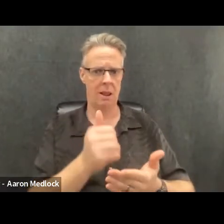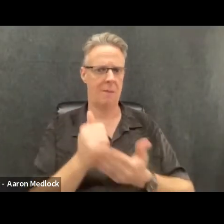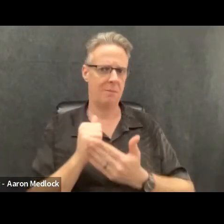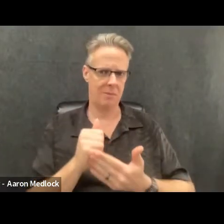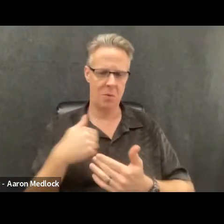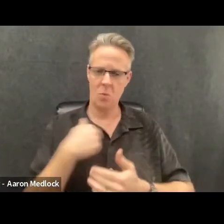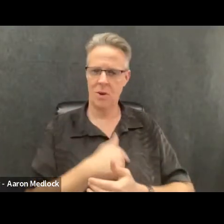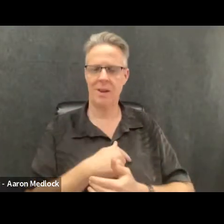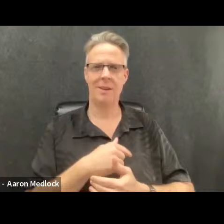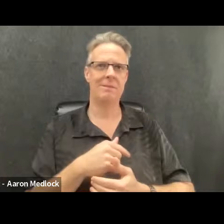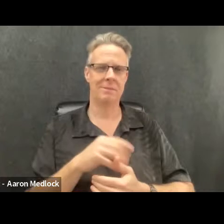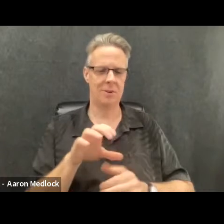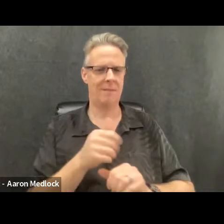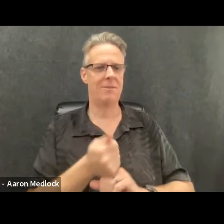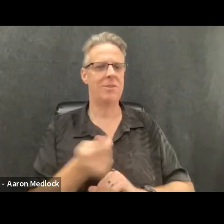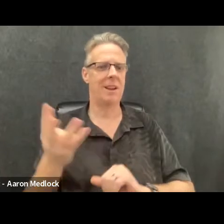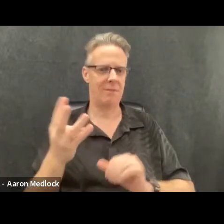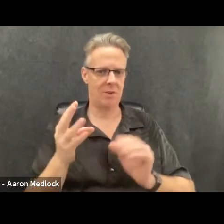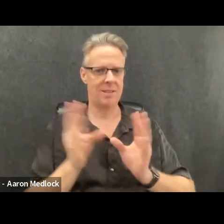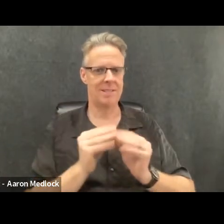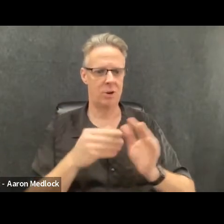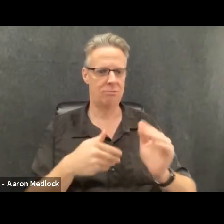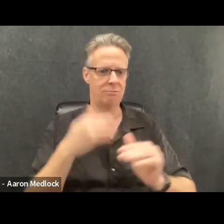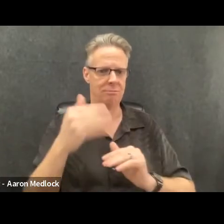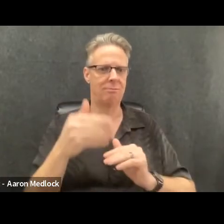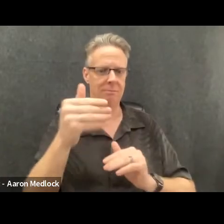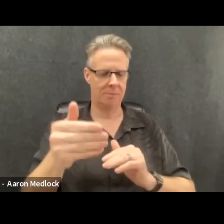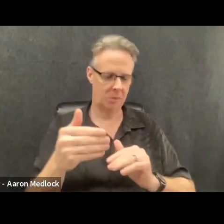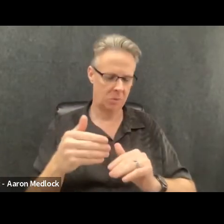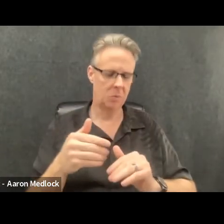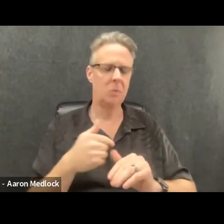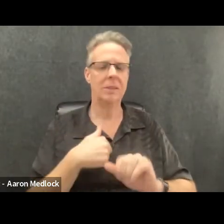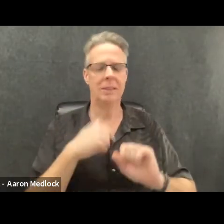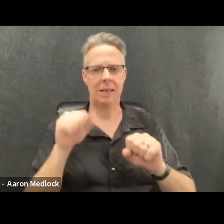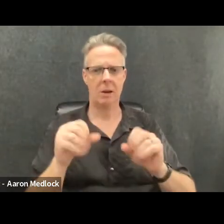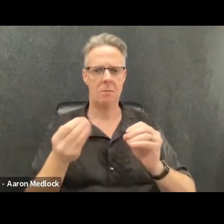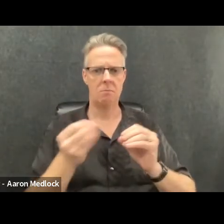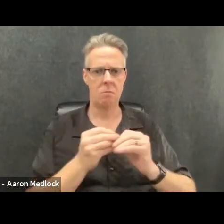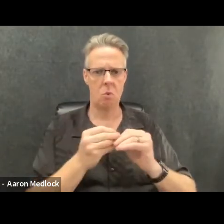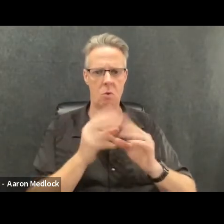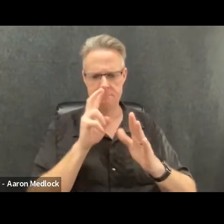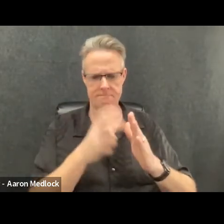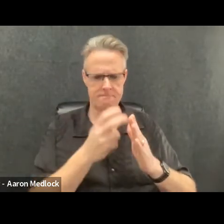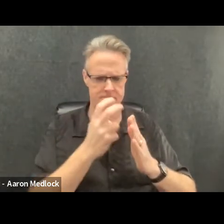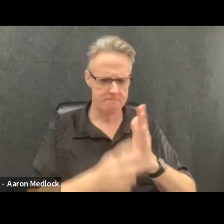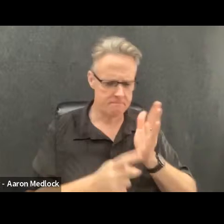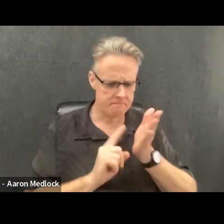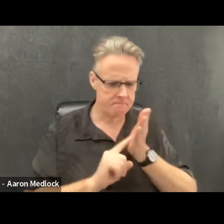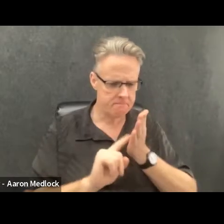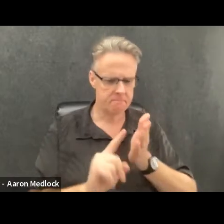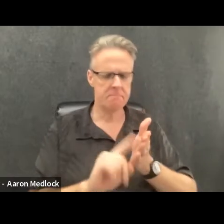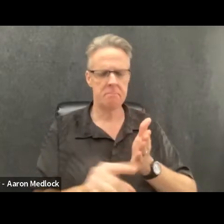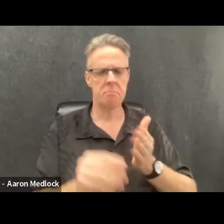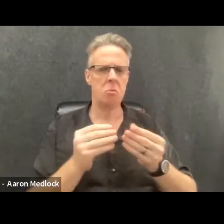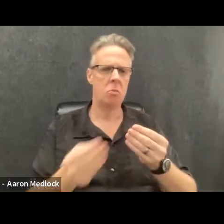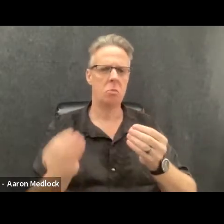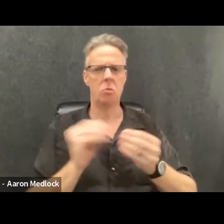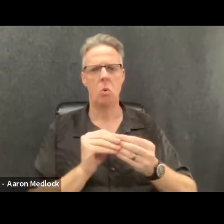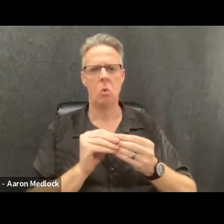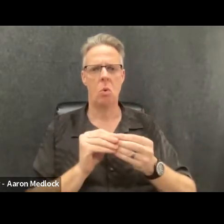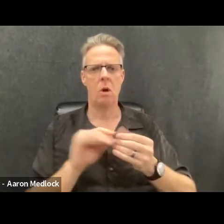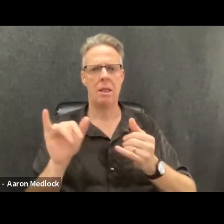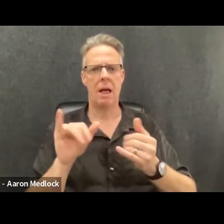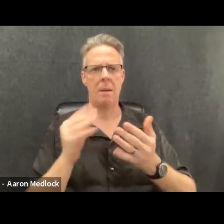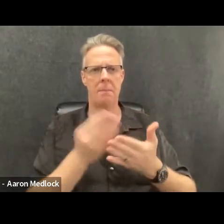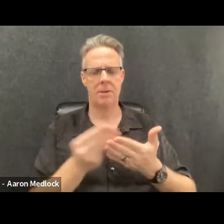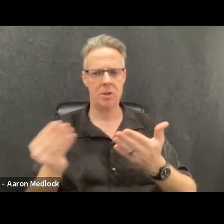done more than one session like this where we've been able to kind of dive into a little bit more of the